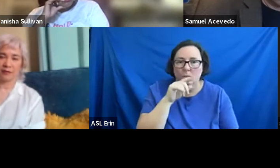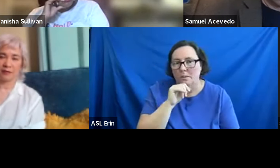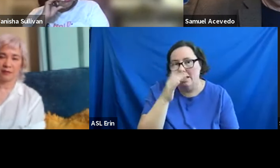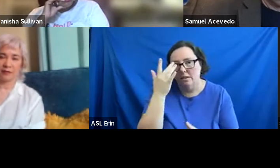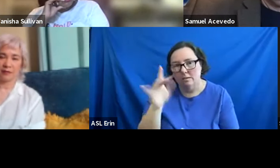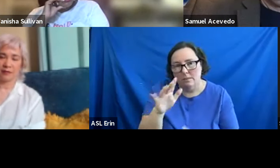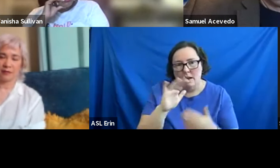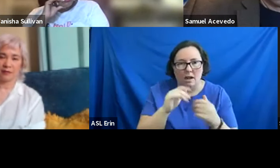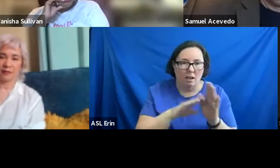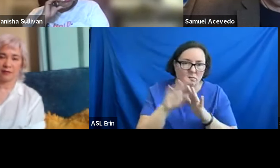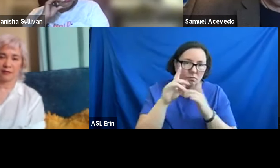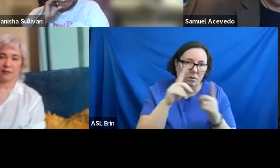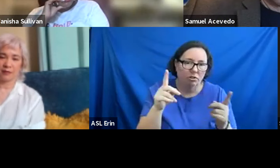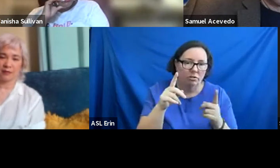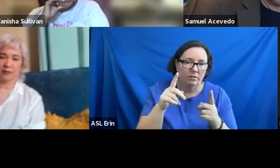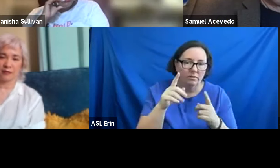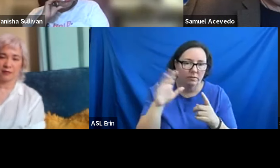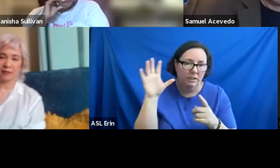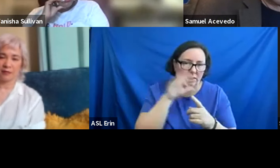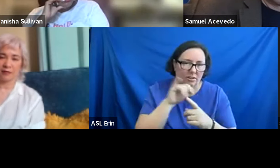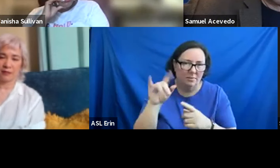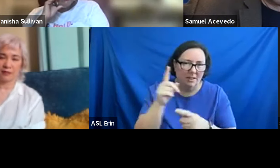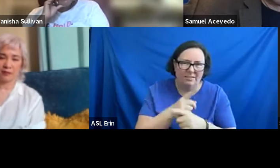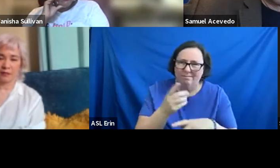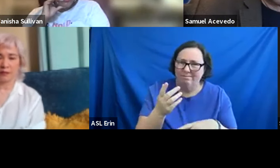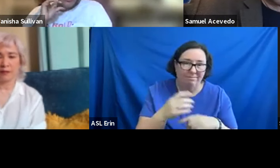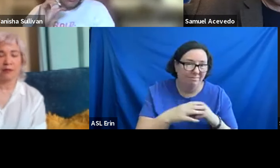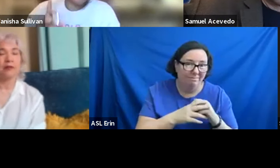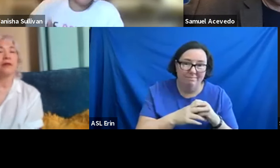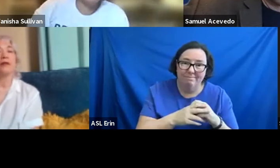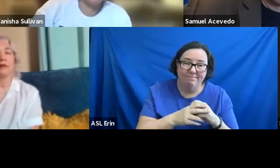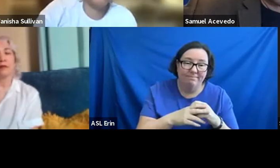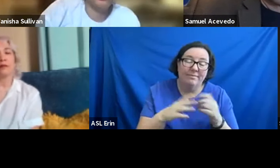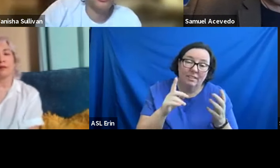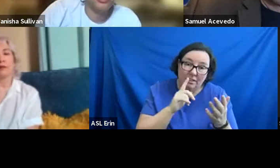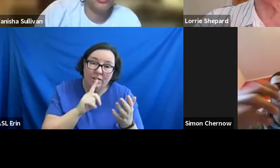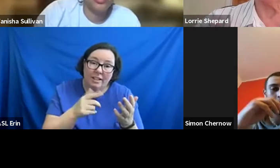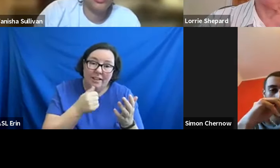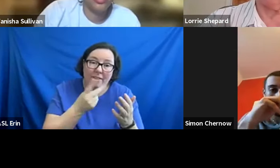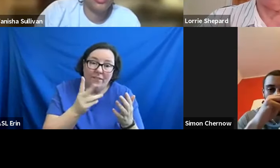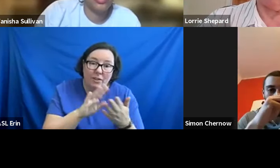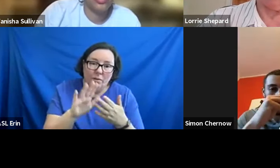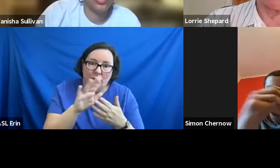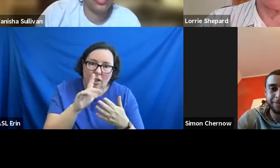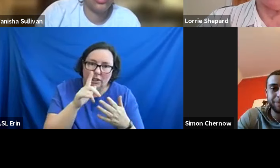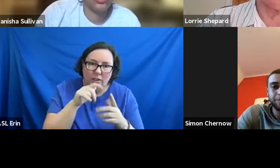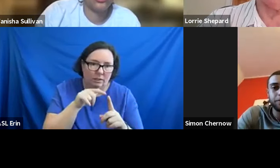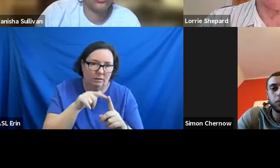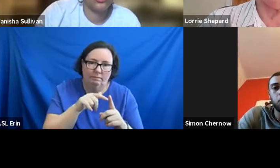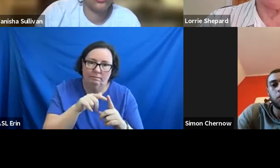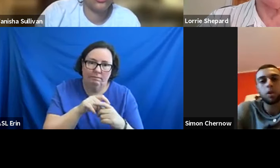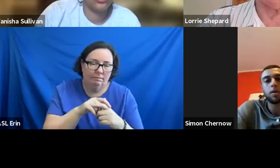smart, how to get ahead, etc. And there are a few colleges